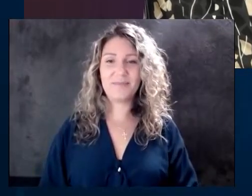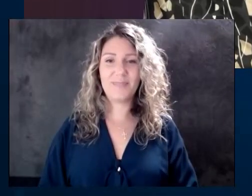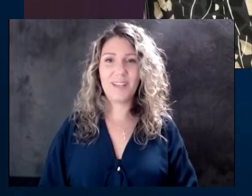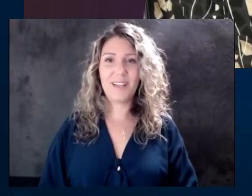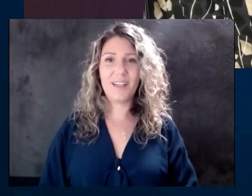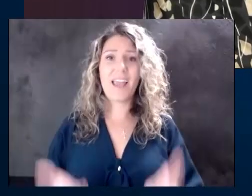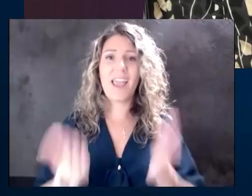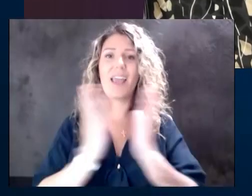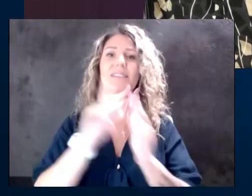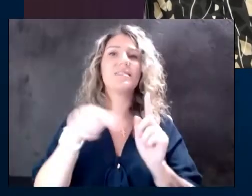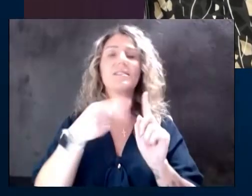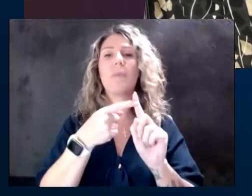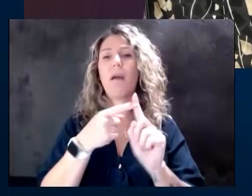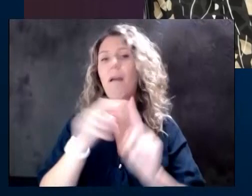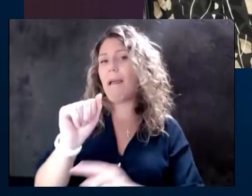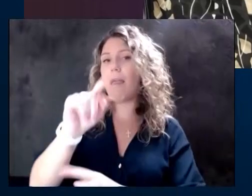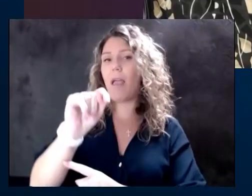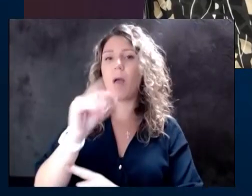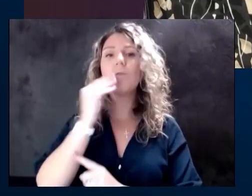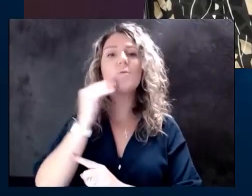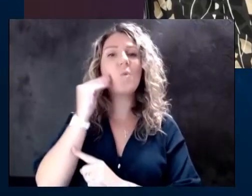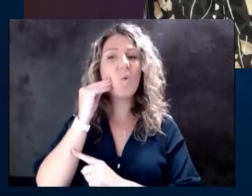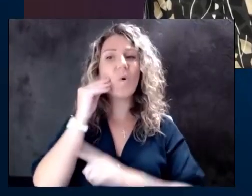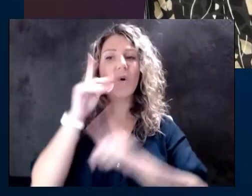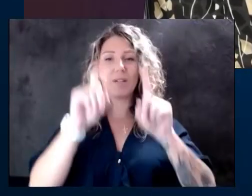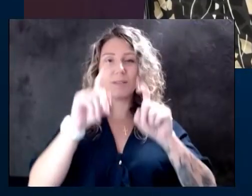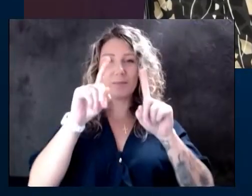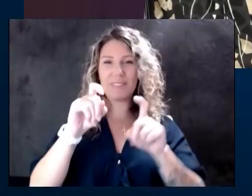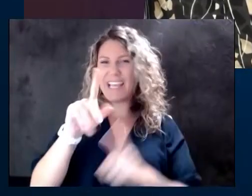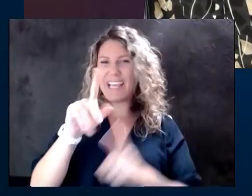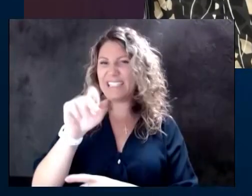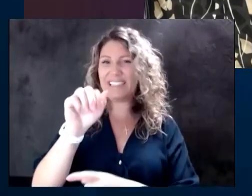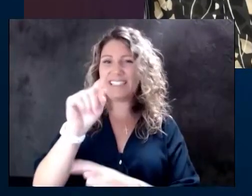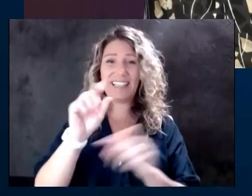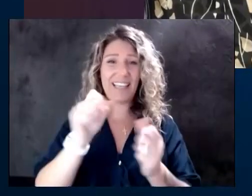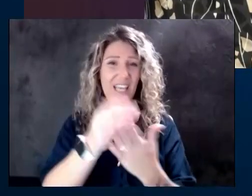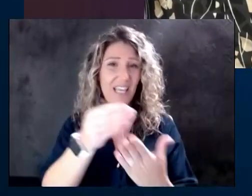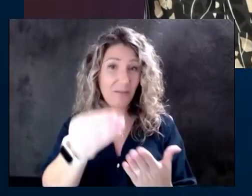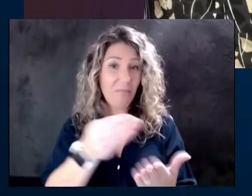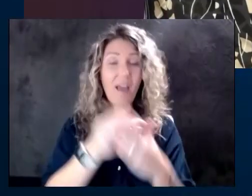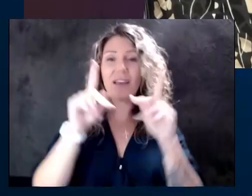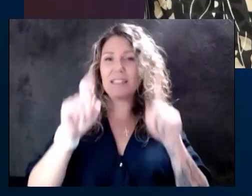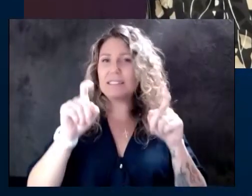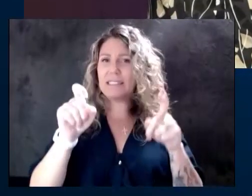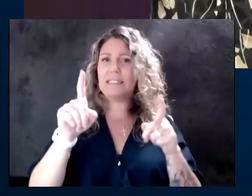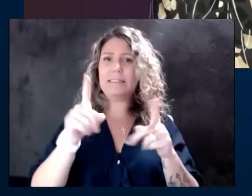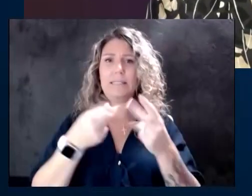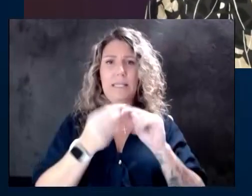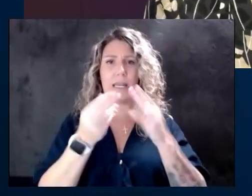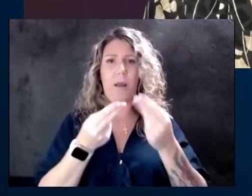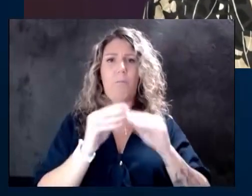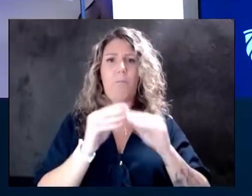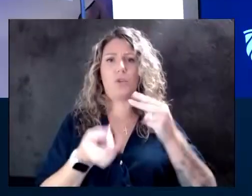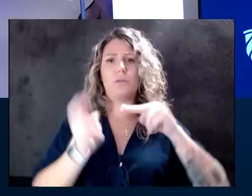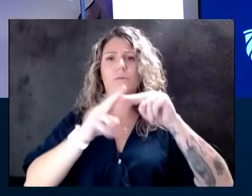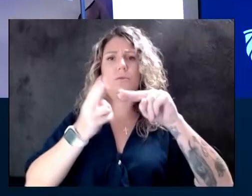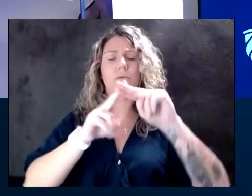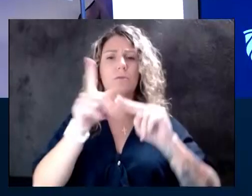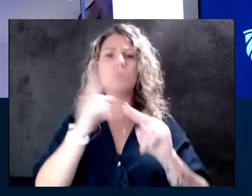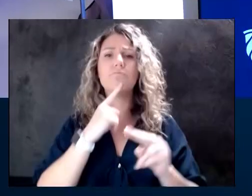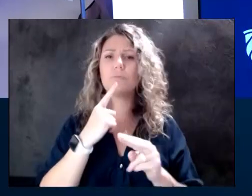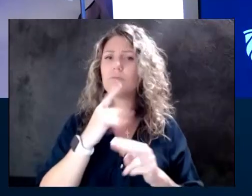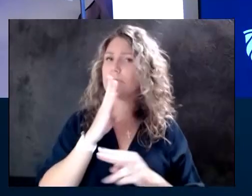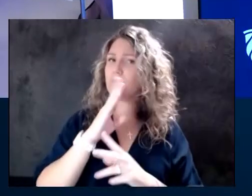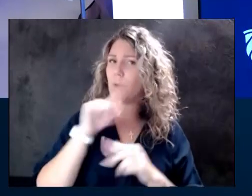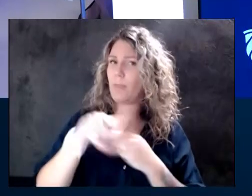the at-home testing kits you can buy. Obviously, with testing being up, I know you guys are talking about that this morning. Just